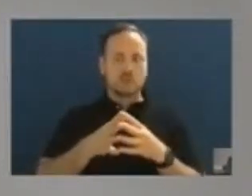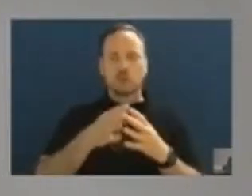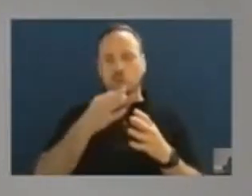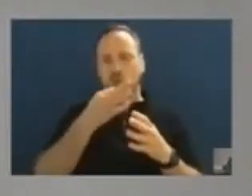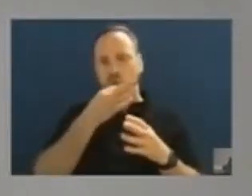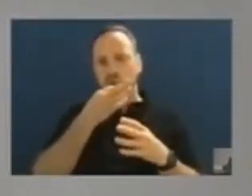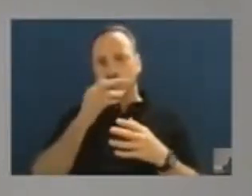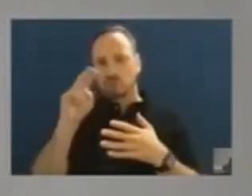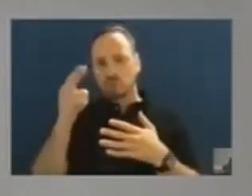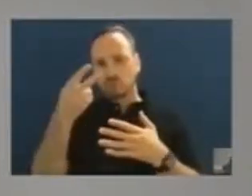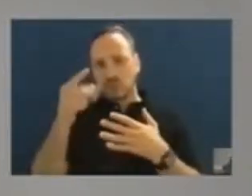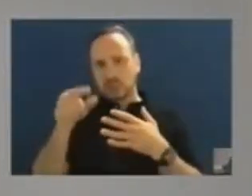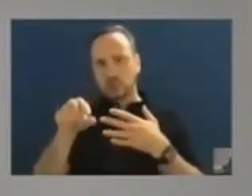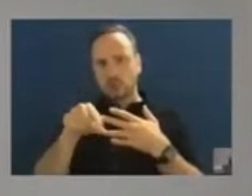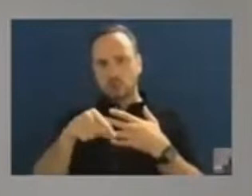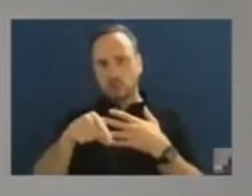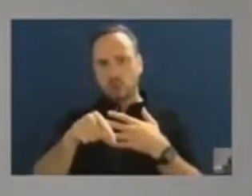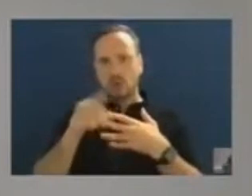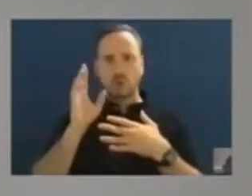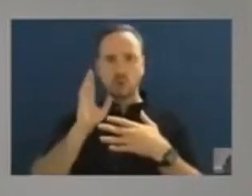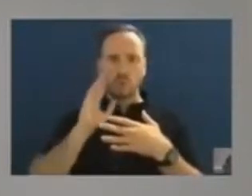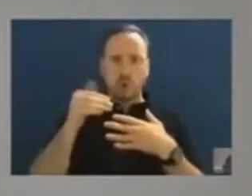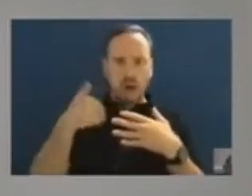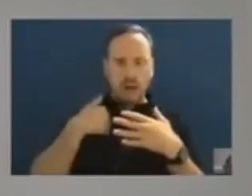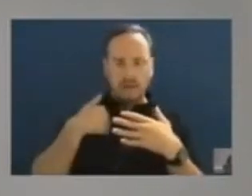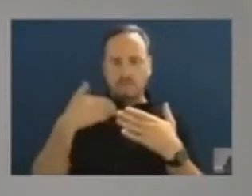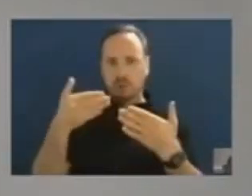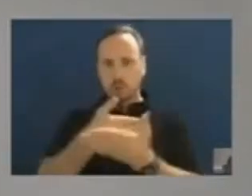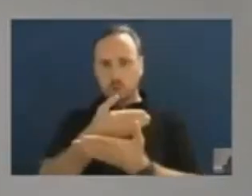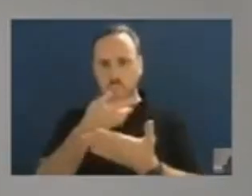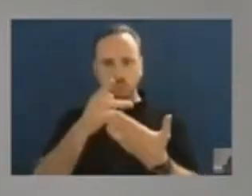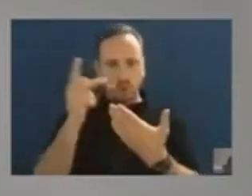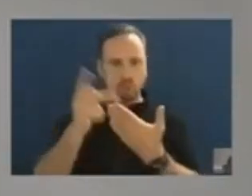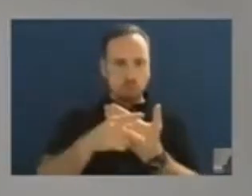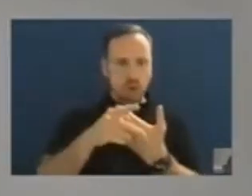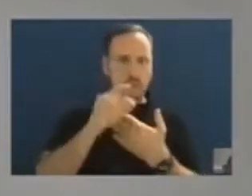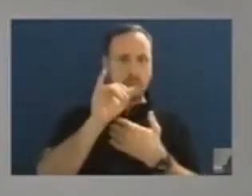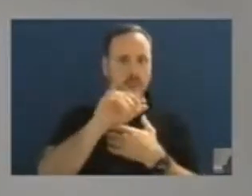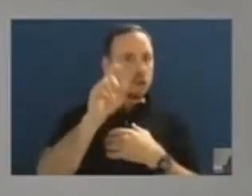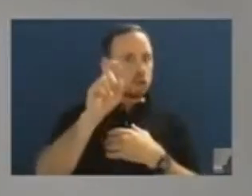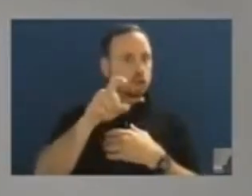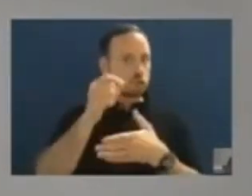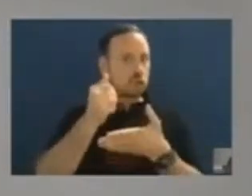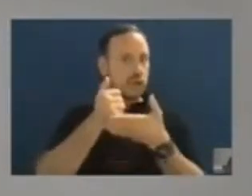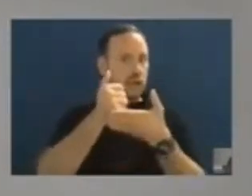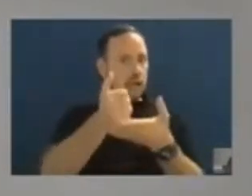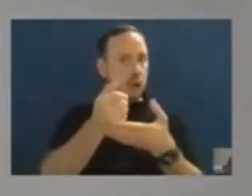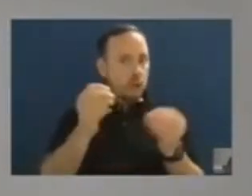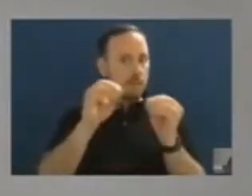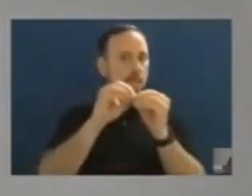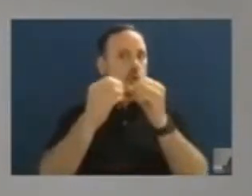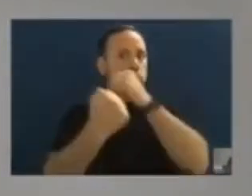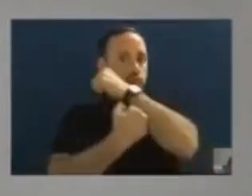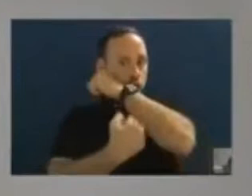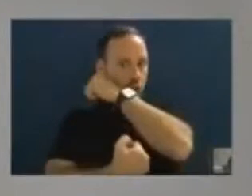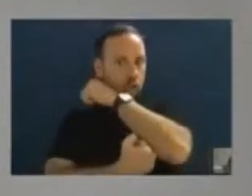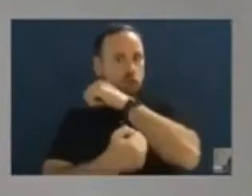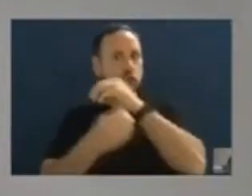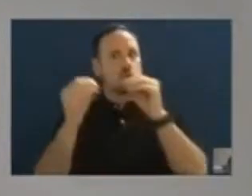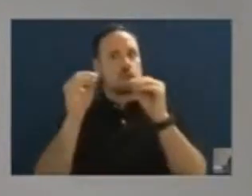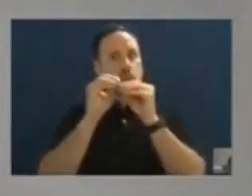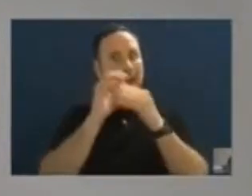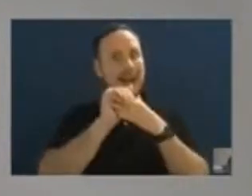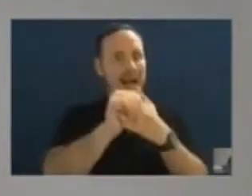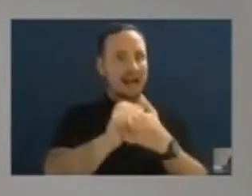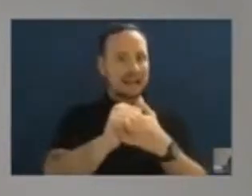quarter, which arrives, I think, just after October 16th. So that should provide a little bit more structure and guidance into that space. We're also listening to our